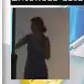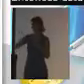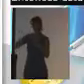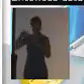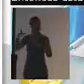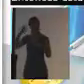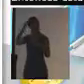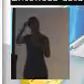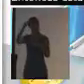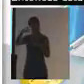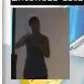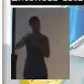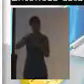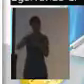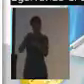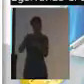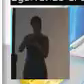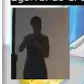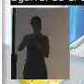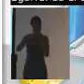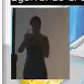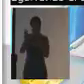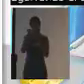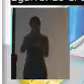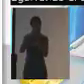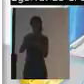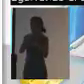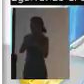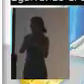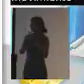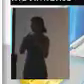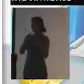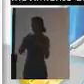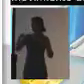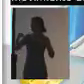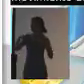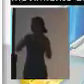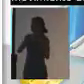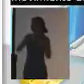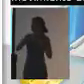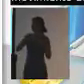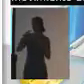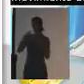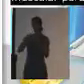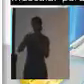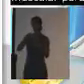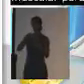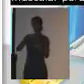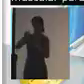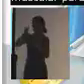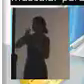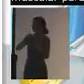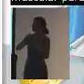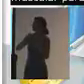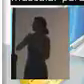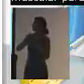he's holding on to the sensor. Can you see the movement, the contraction movement, in order to raise